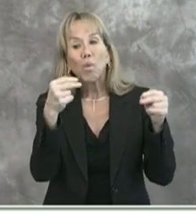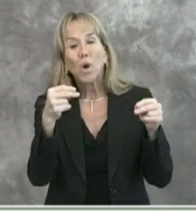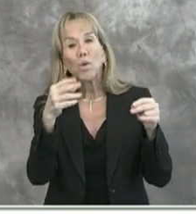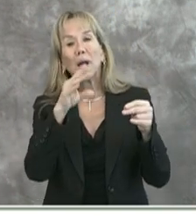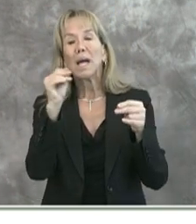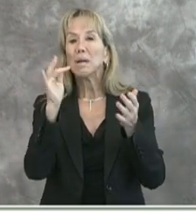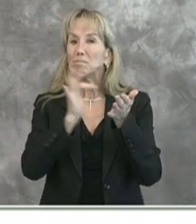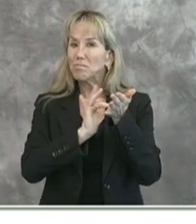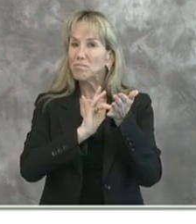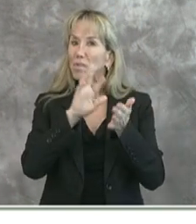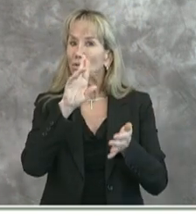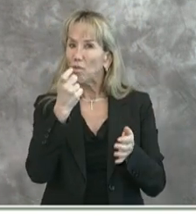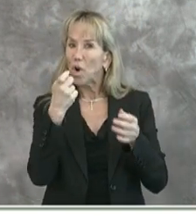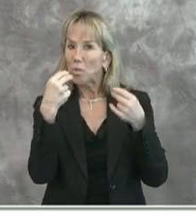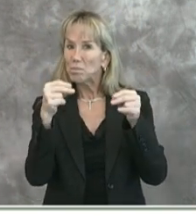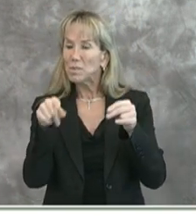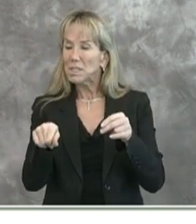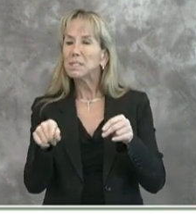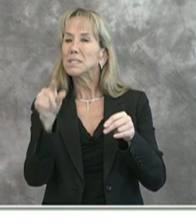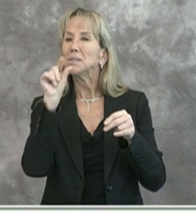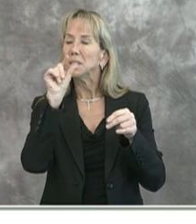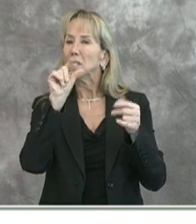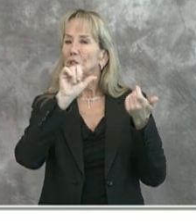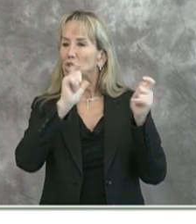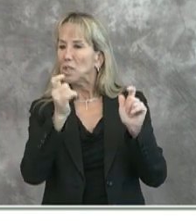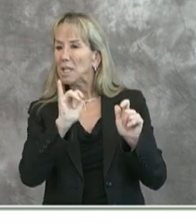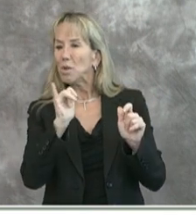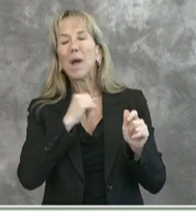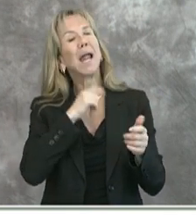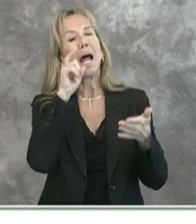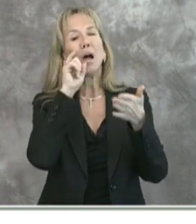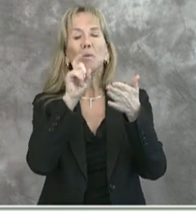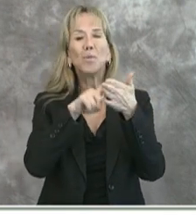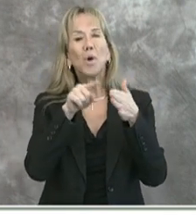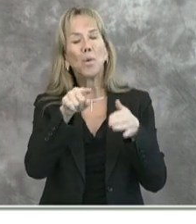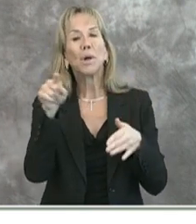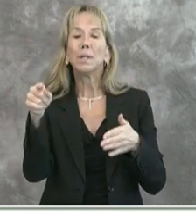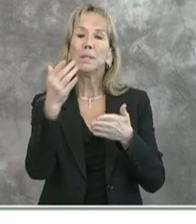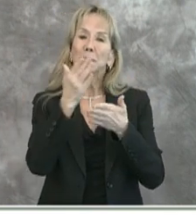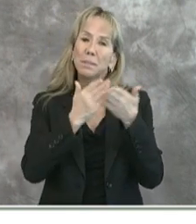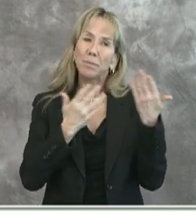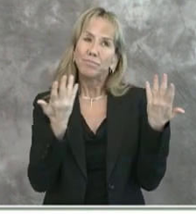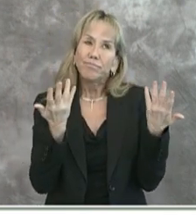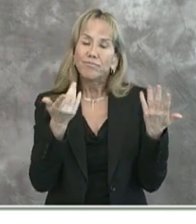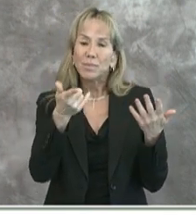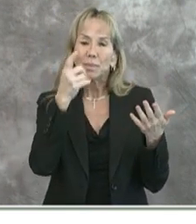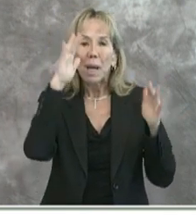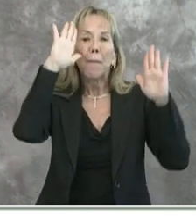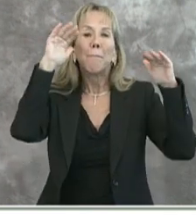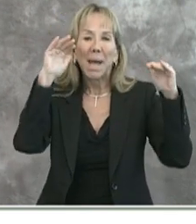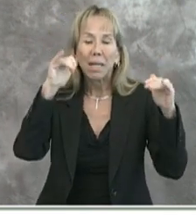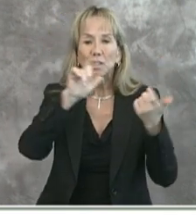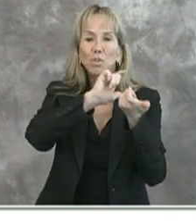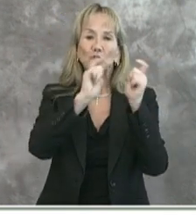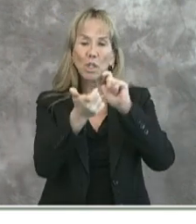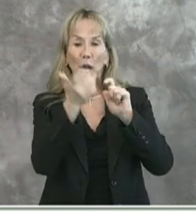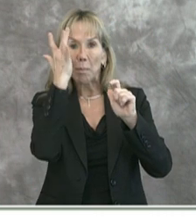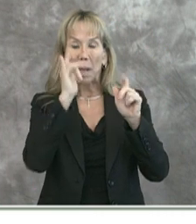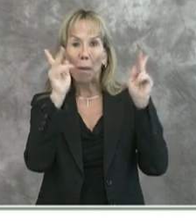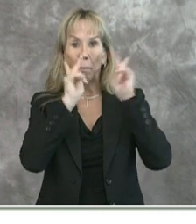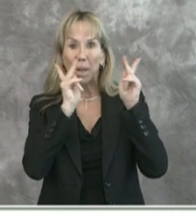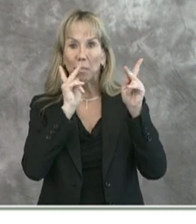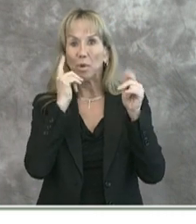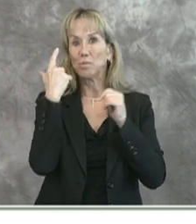suspect some of this is a little bit natural. There was probably a rush. People went. They hugely stocked up